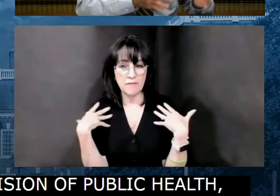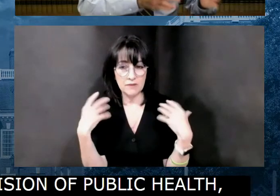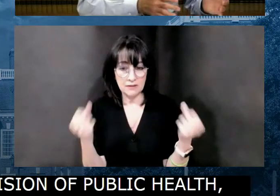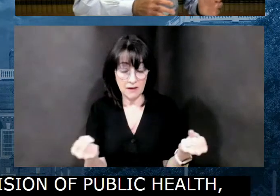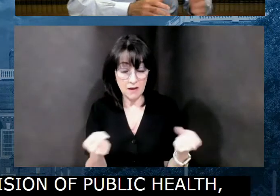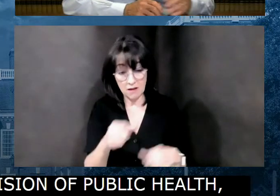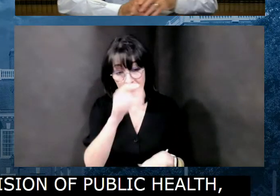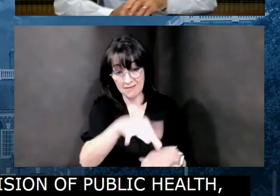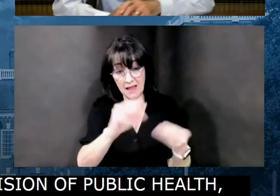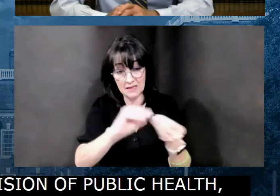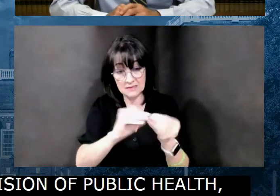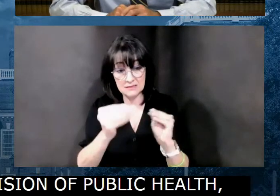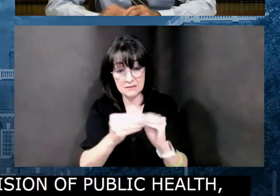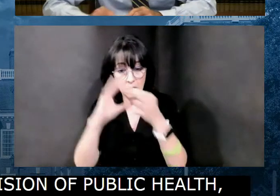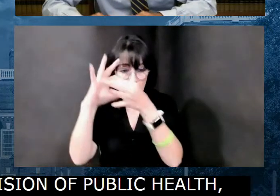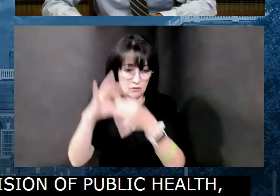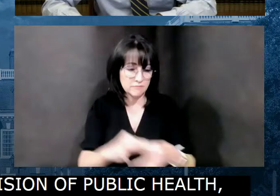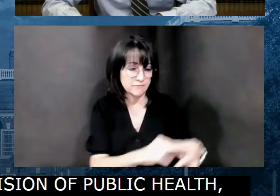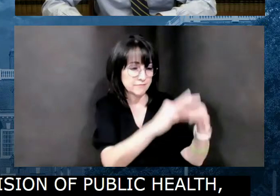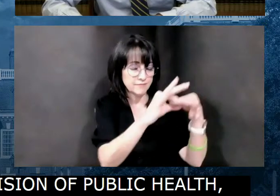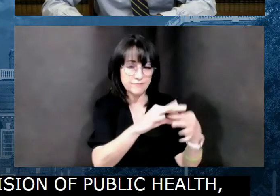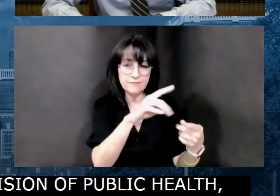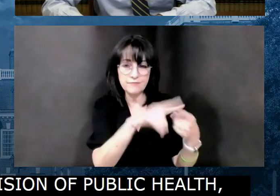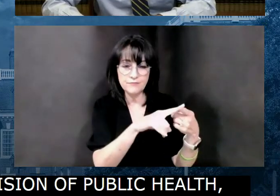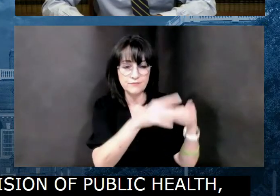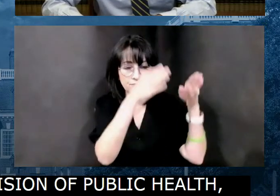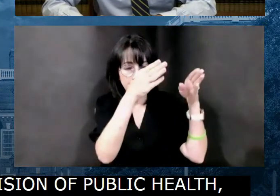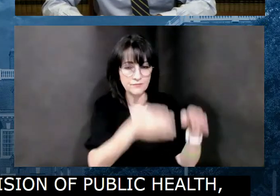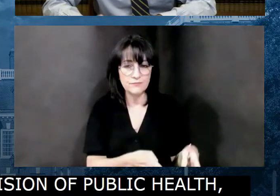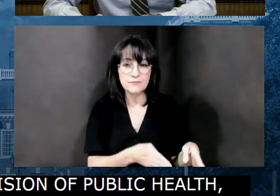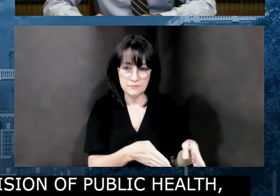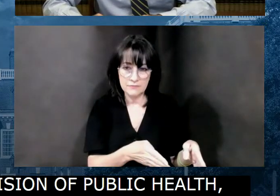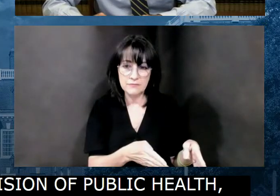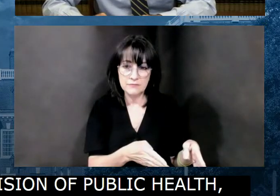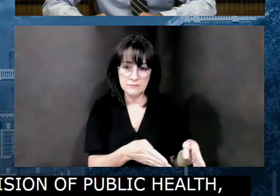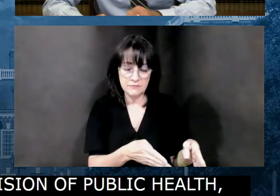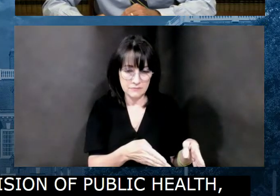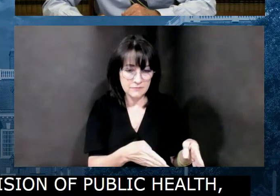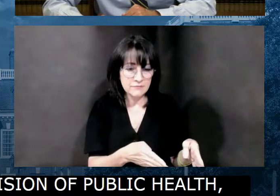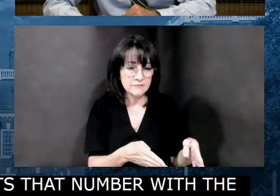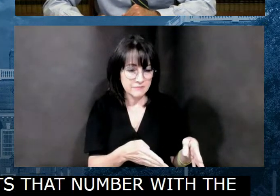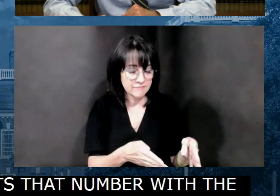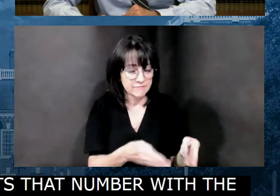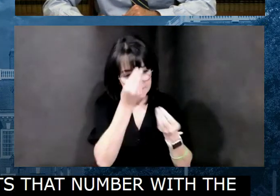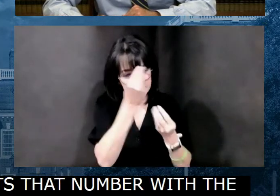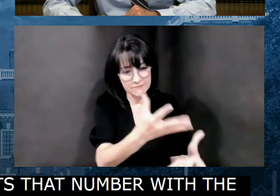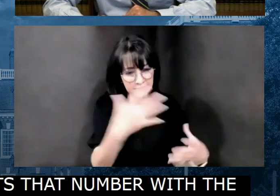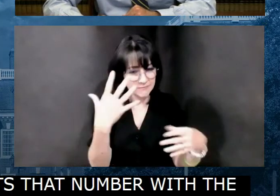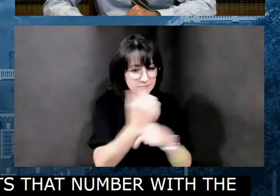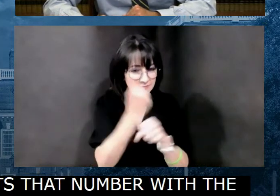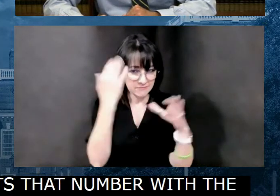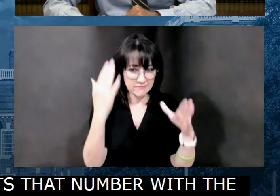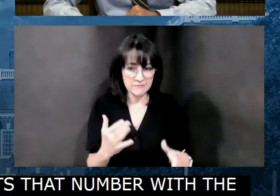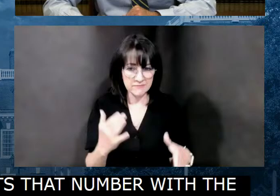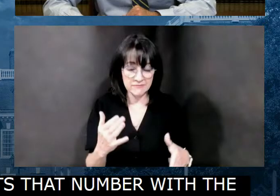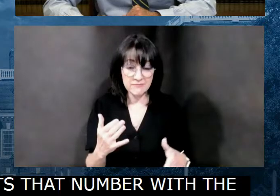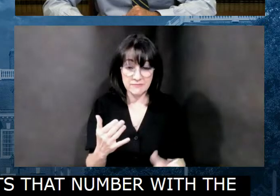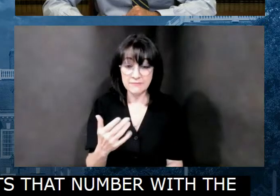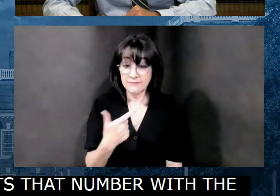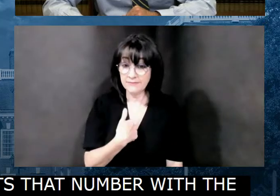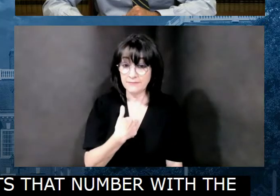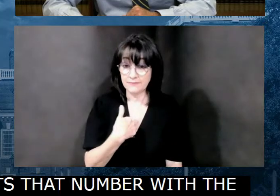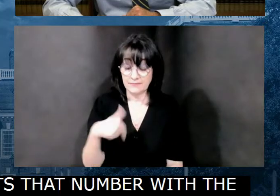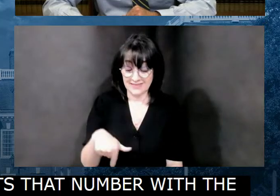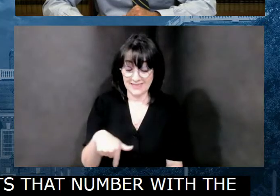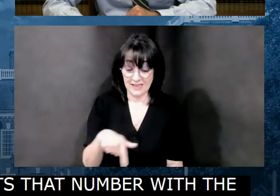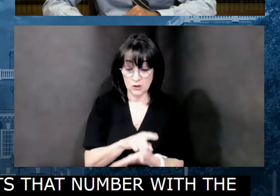number with the record, and then makes the contact with the winner. So this week we picked a $5,000